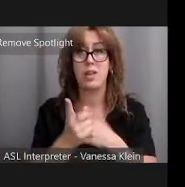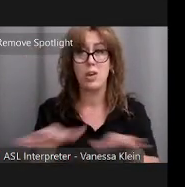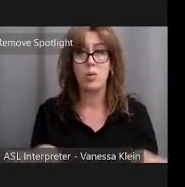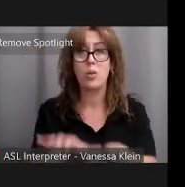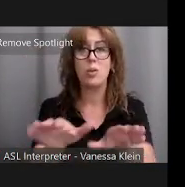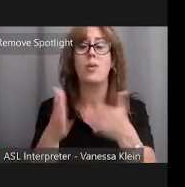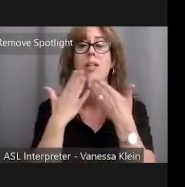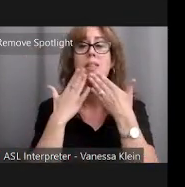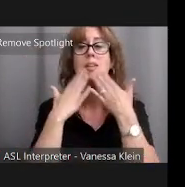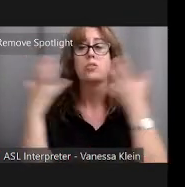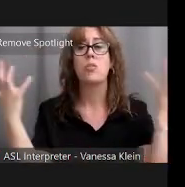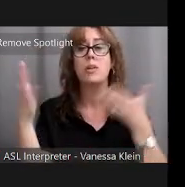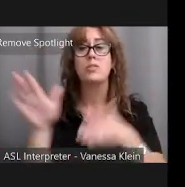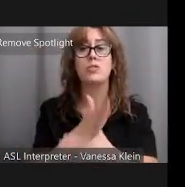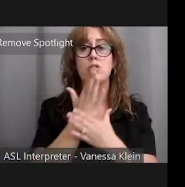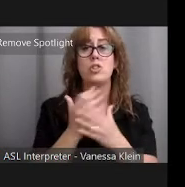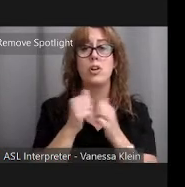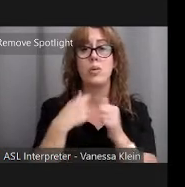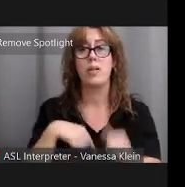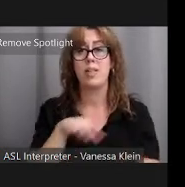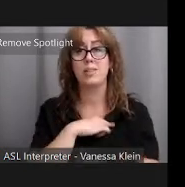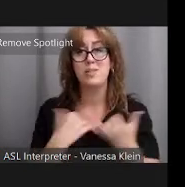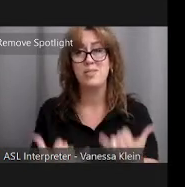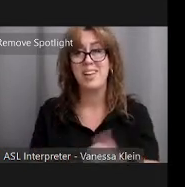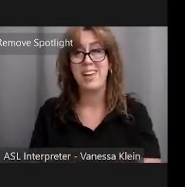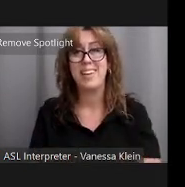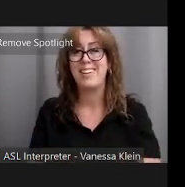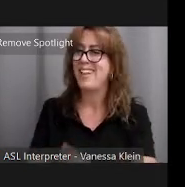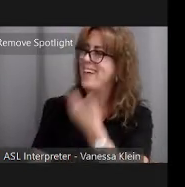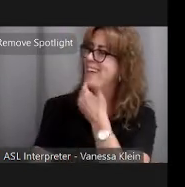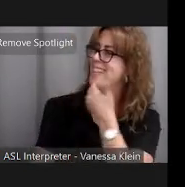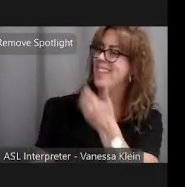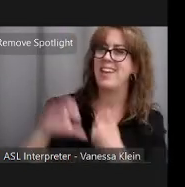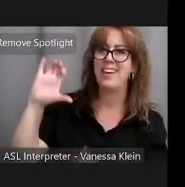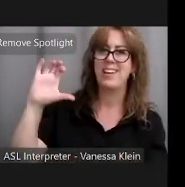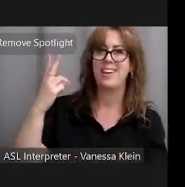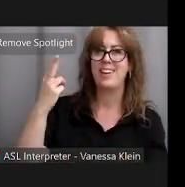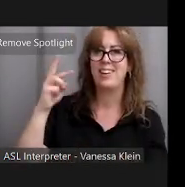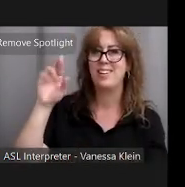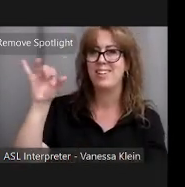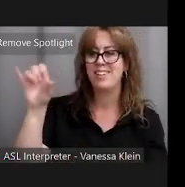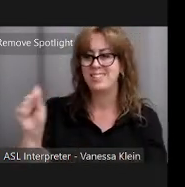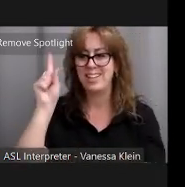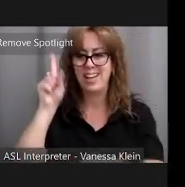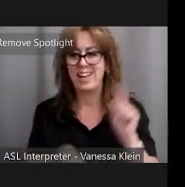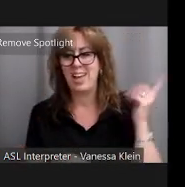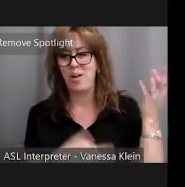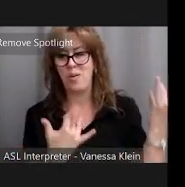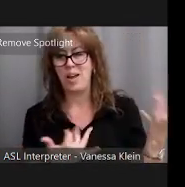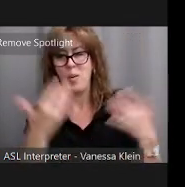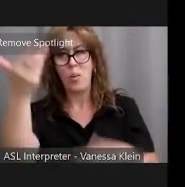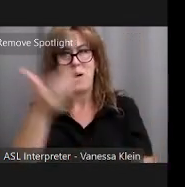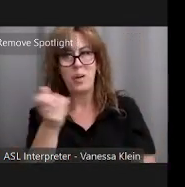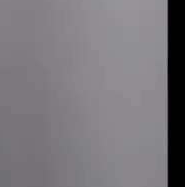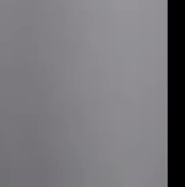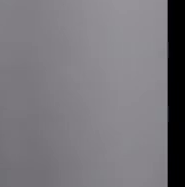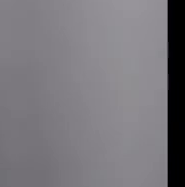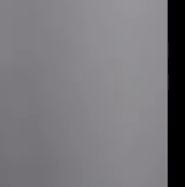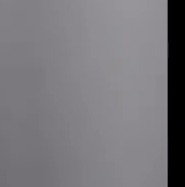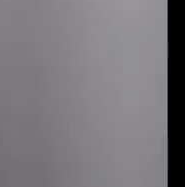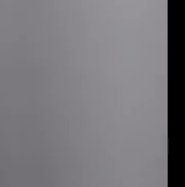time to share that with us today. Thank you, Chris. I can't wait till we can welcome you back again.